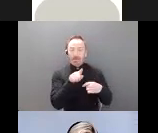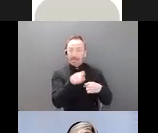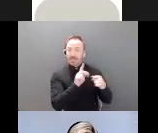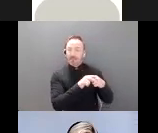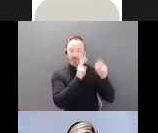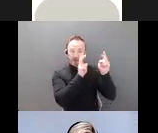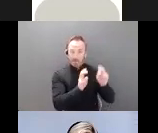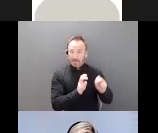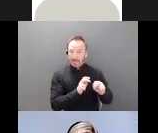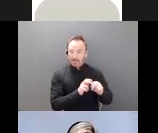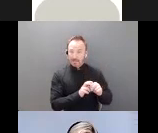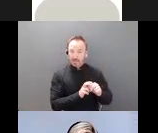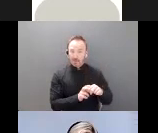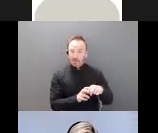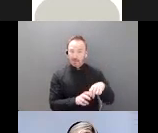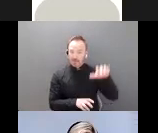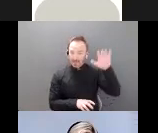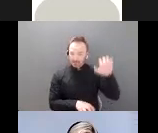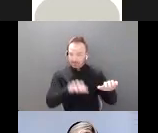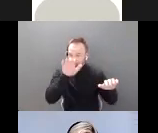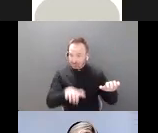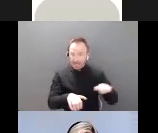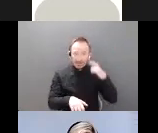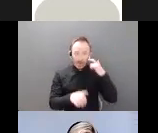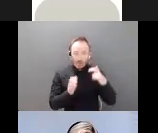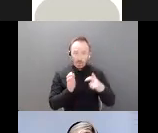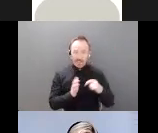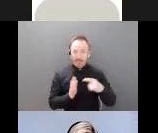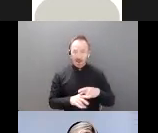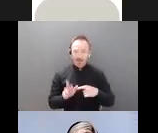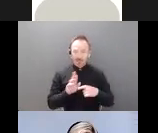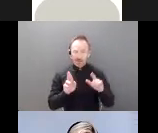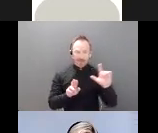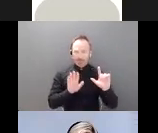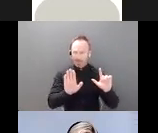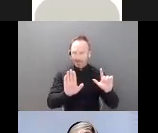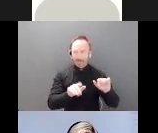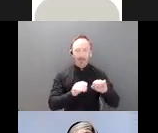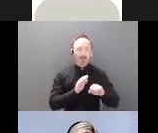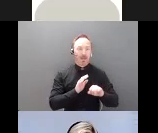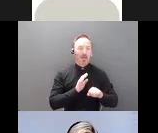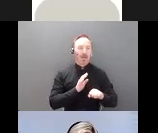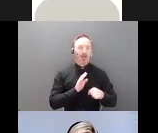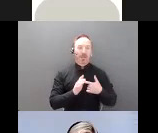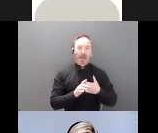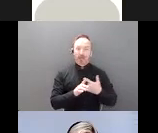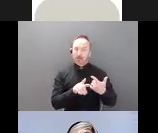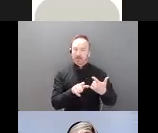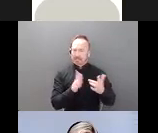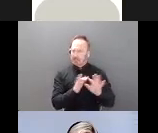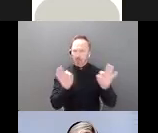You can look at the positive aging. You can see on the left side of your screen. Very important to, we really do focus